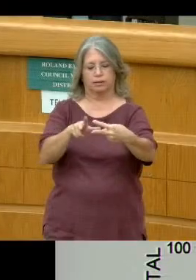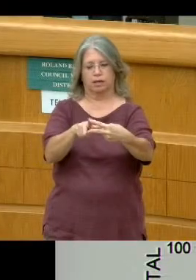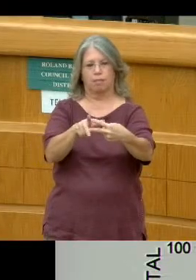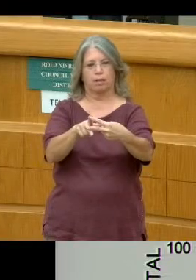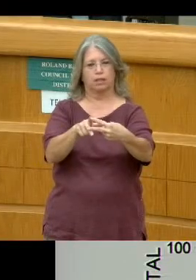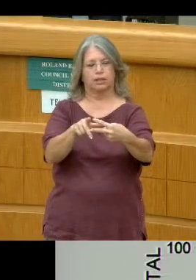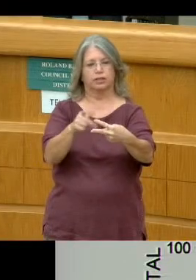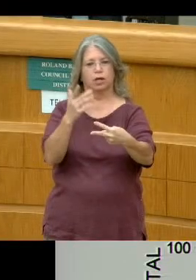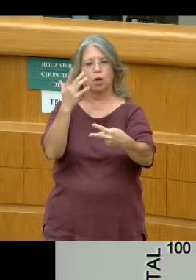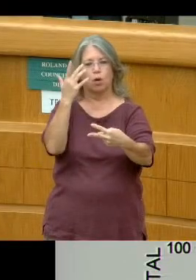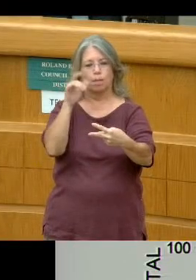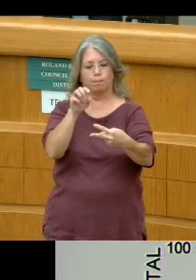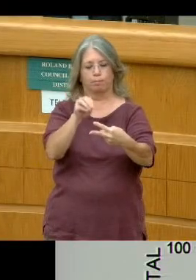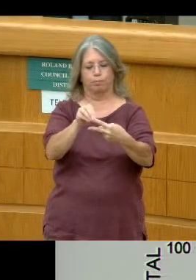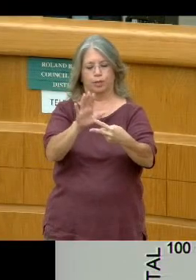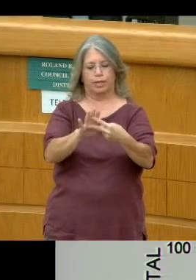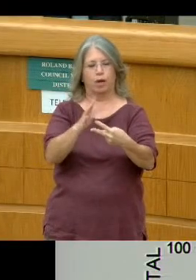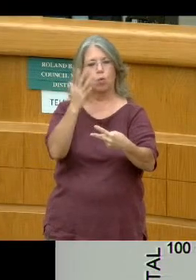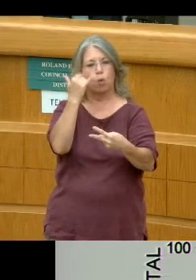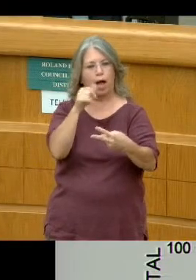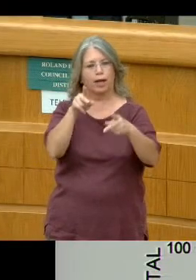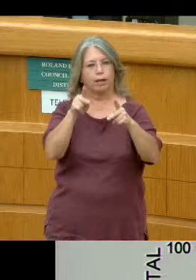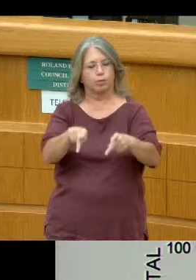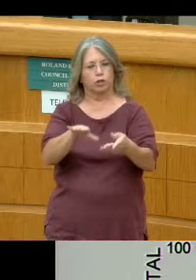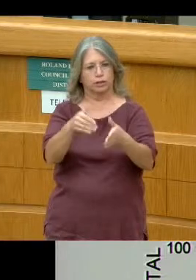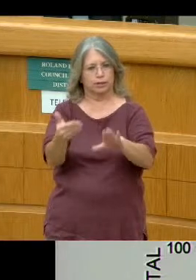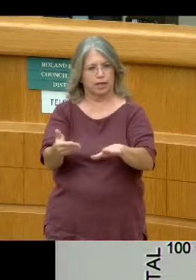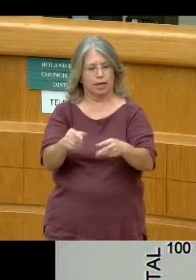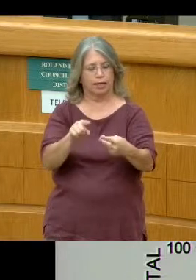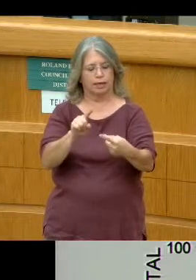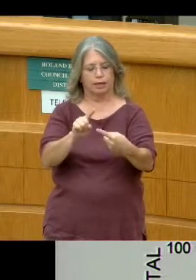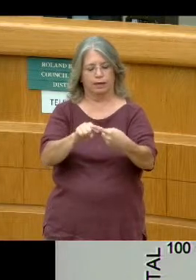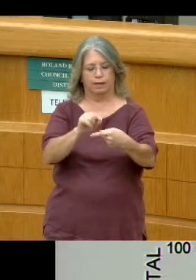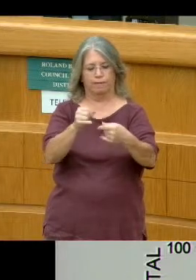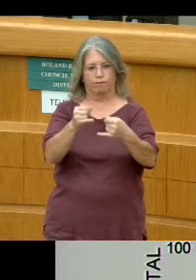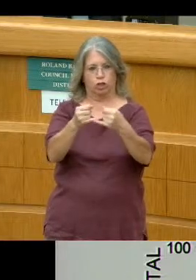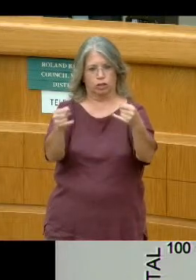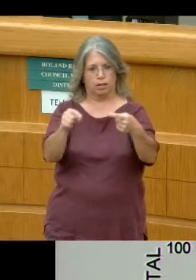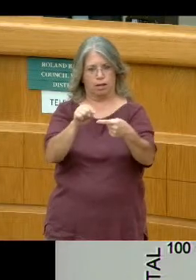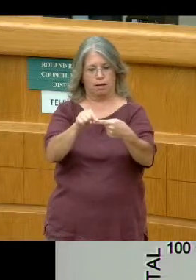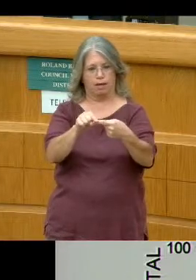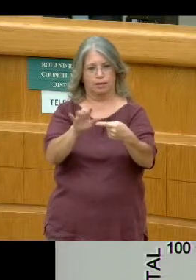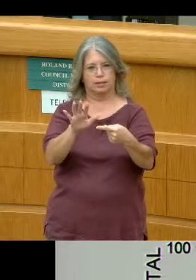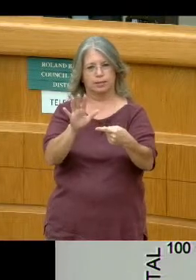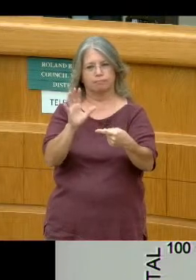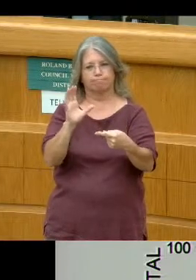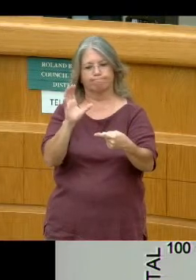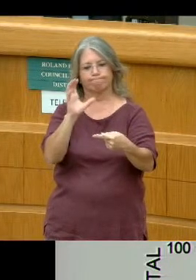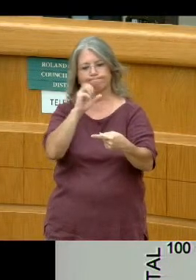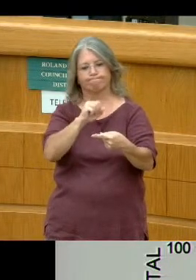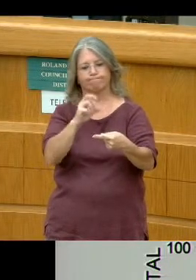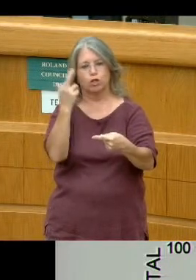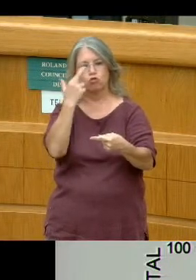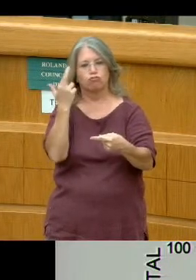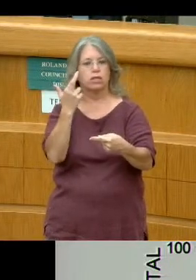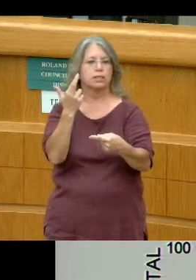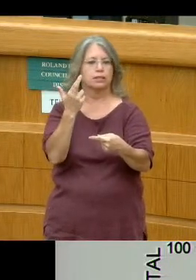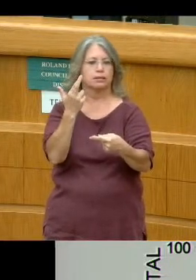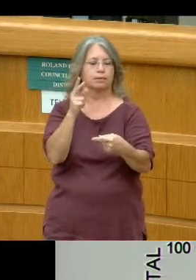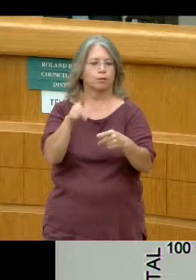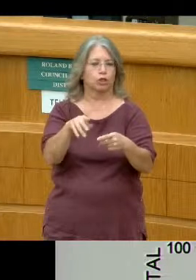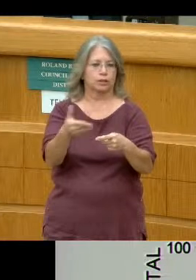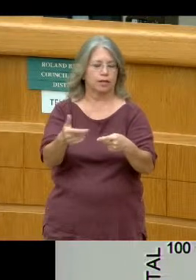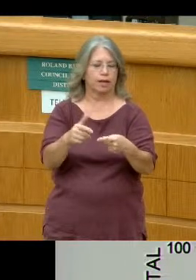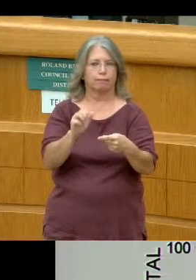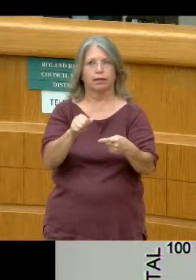why it was that somebody died. And the first line is the proximate reason they died. It could be heart failure. It could